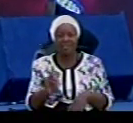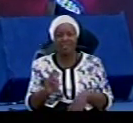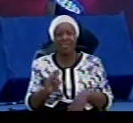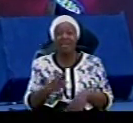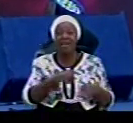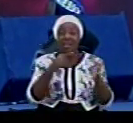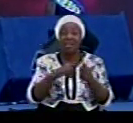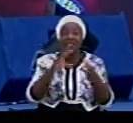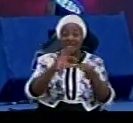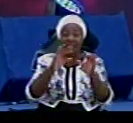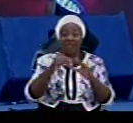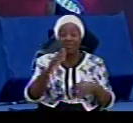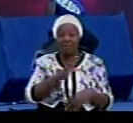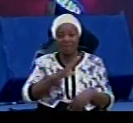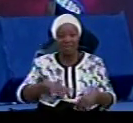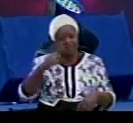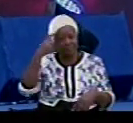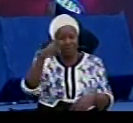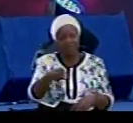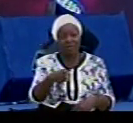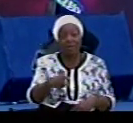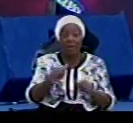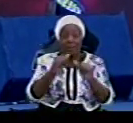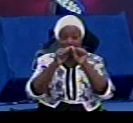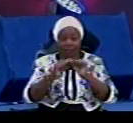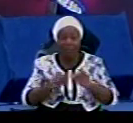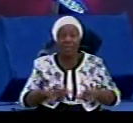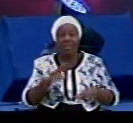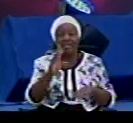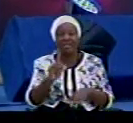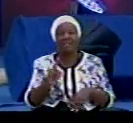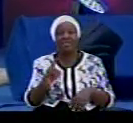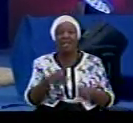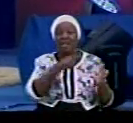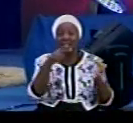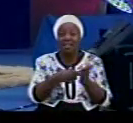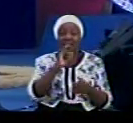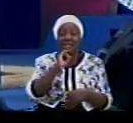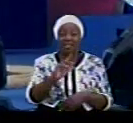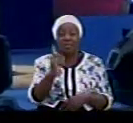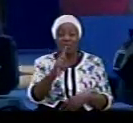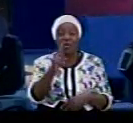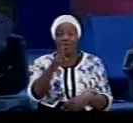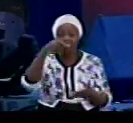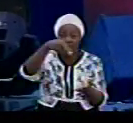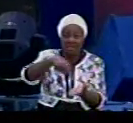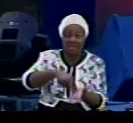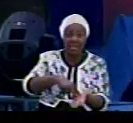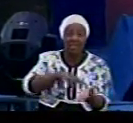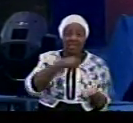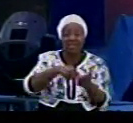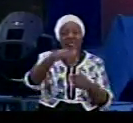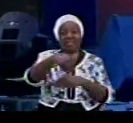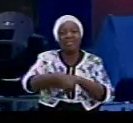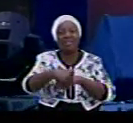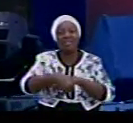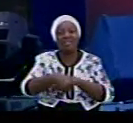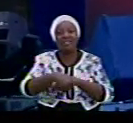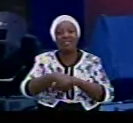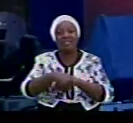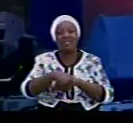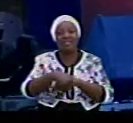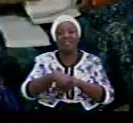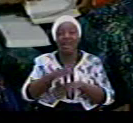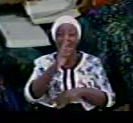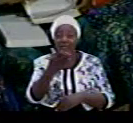of Christ for you. Blessed, this is where you stand tonight. Are you